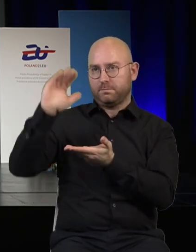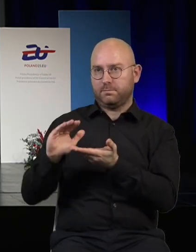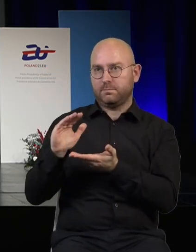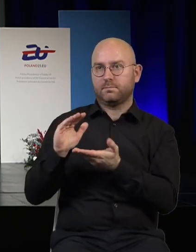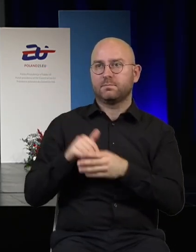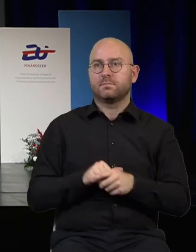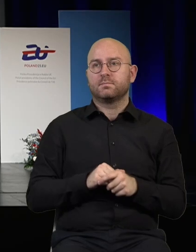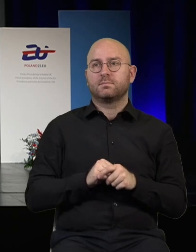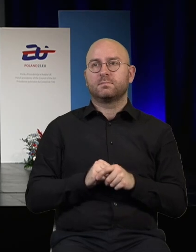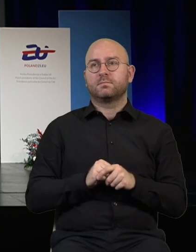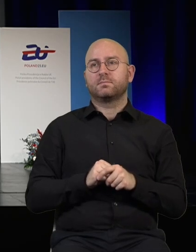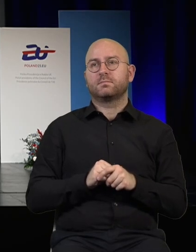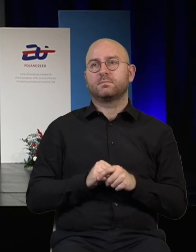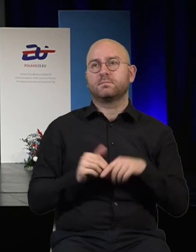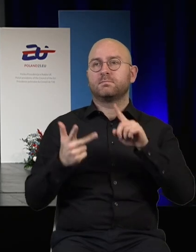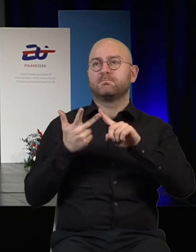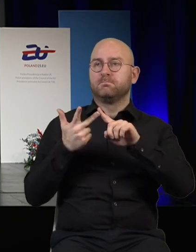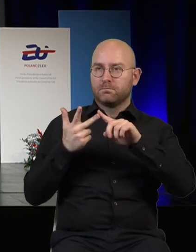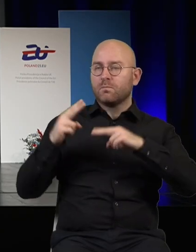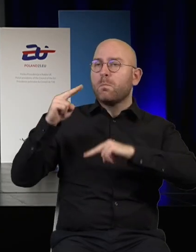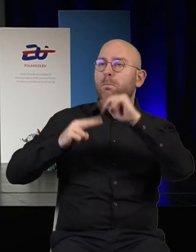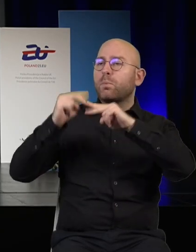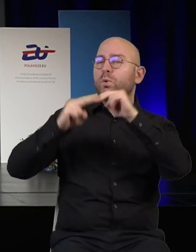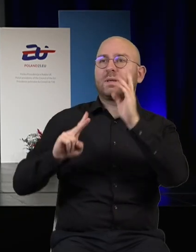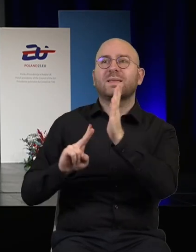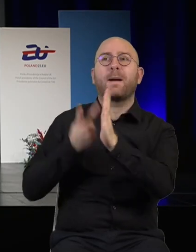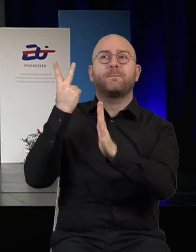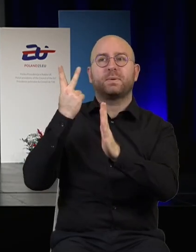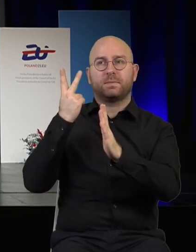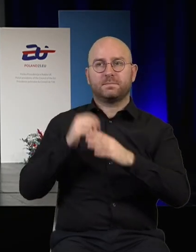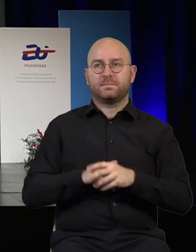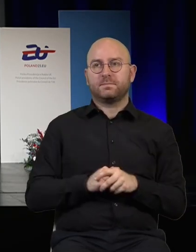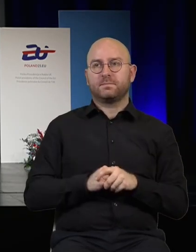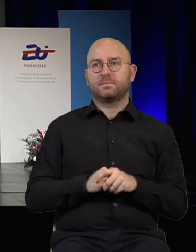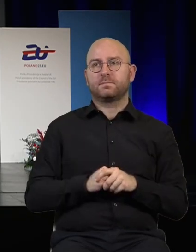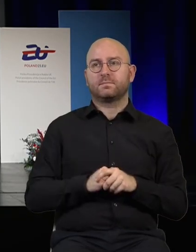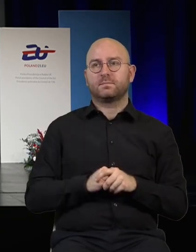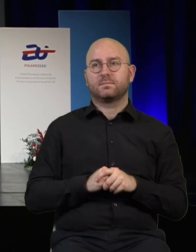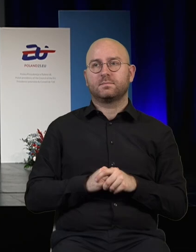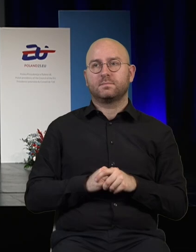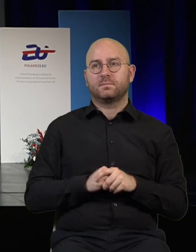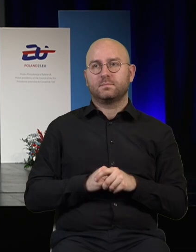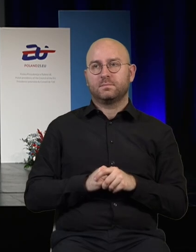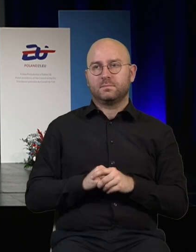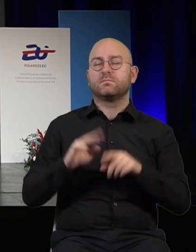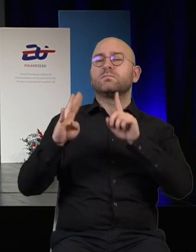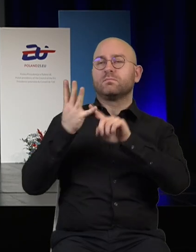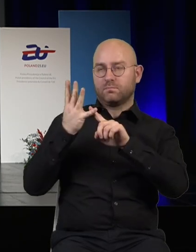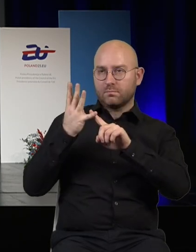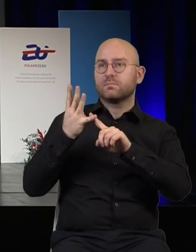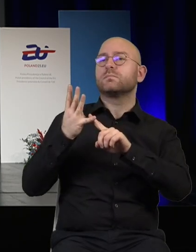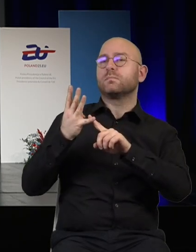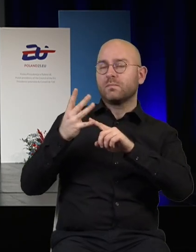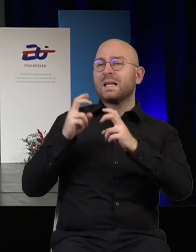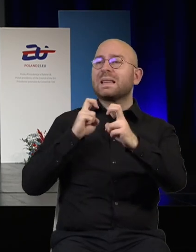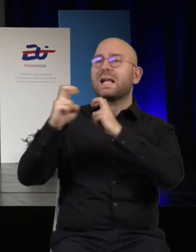would say that achieving and doing the first, so transport network for mobility throughout the Europe,